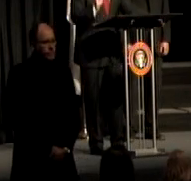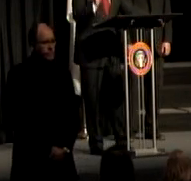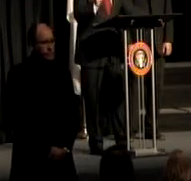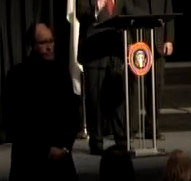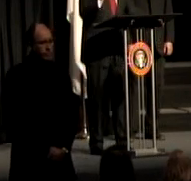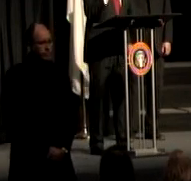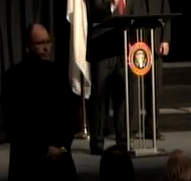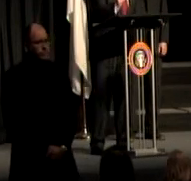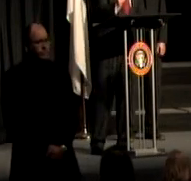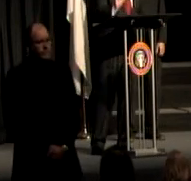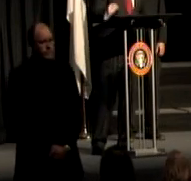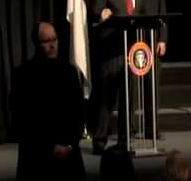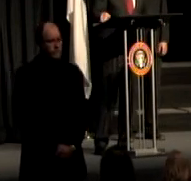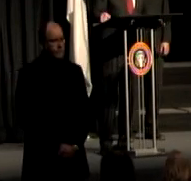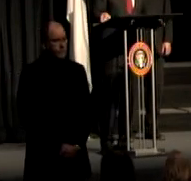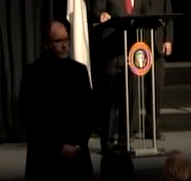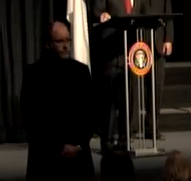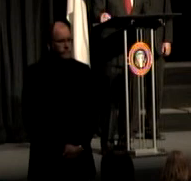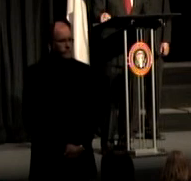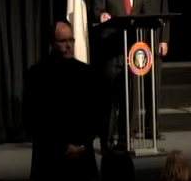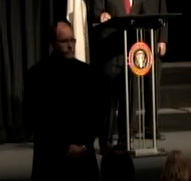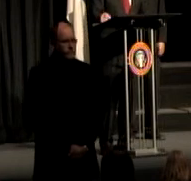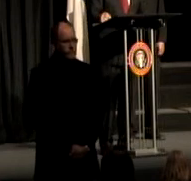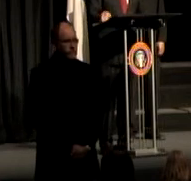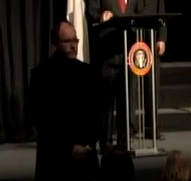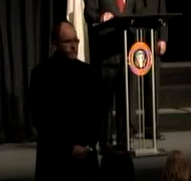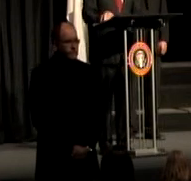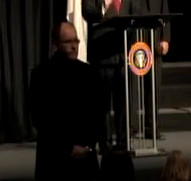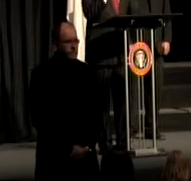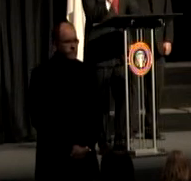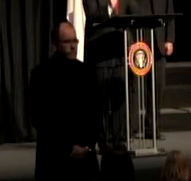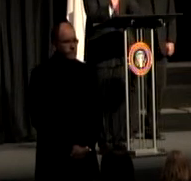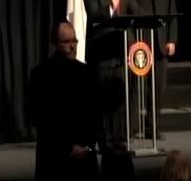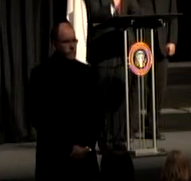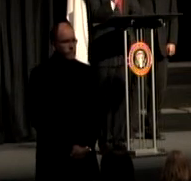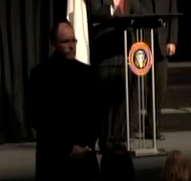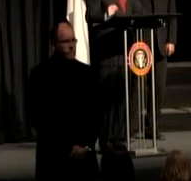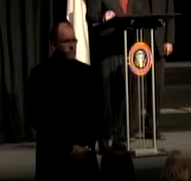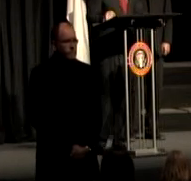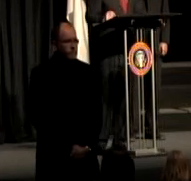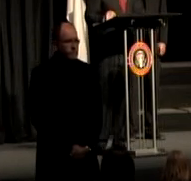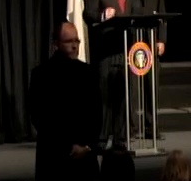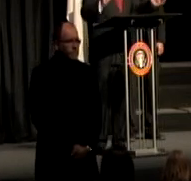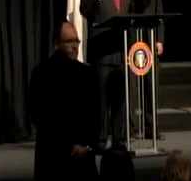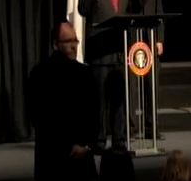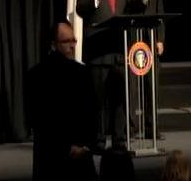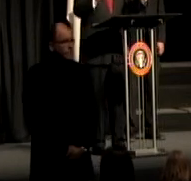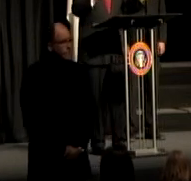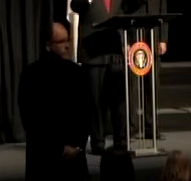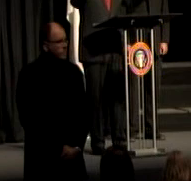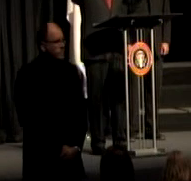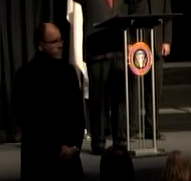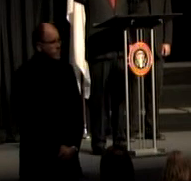each and every one of us do for the cause of Christ each and of worship Christ and if